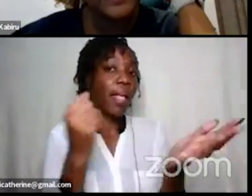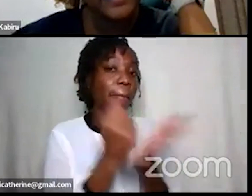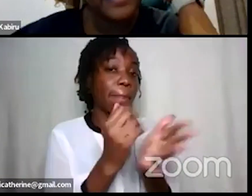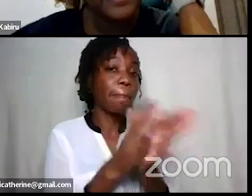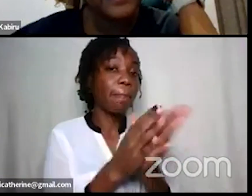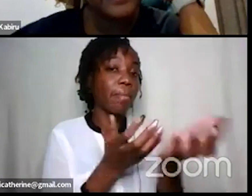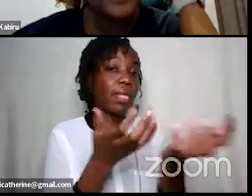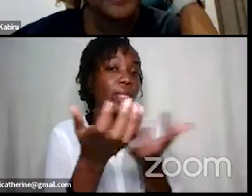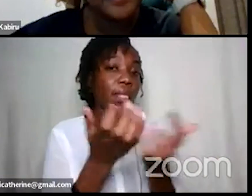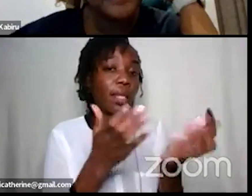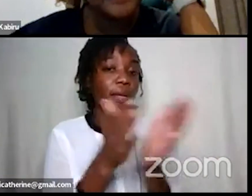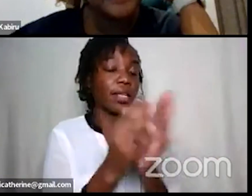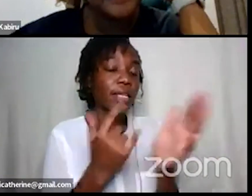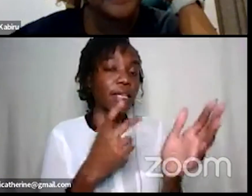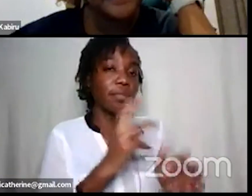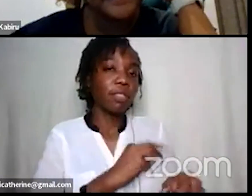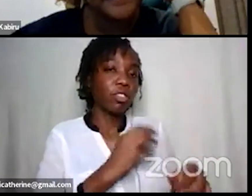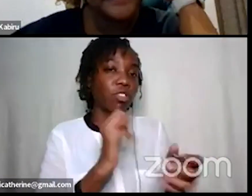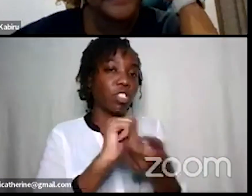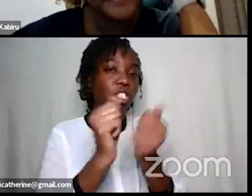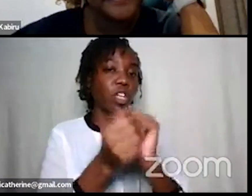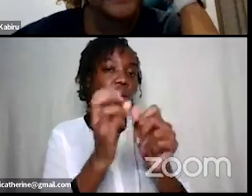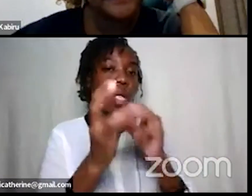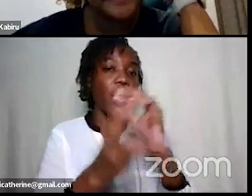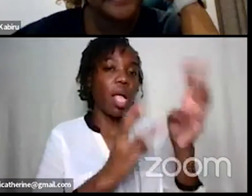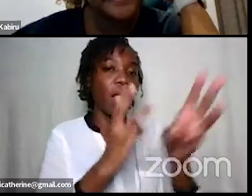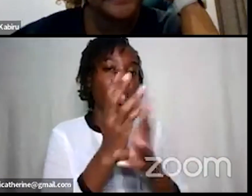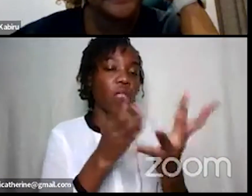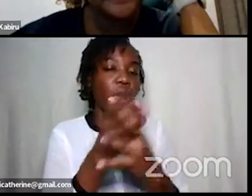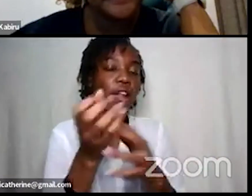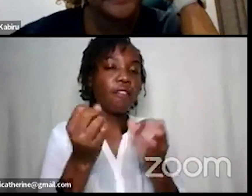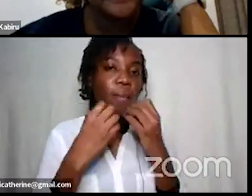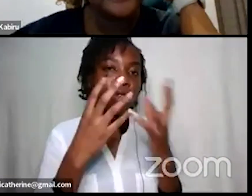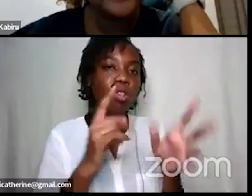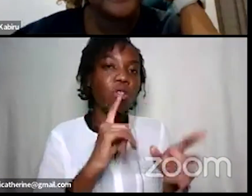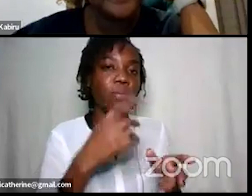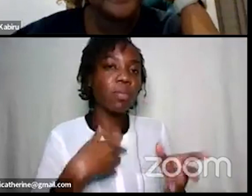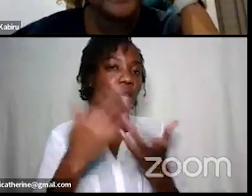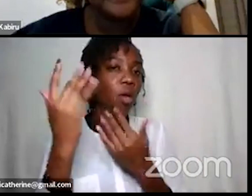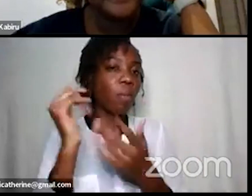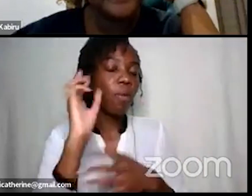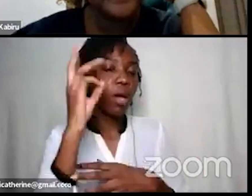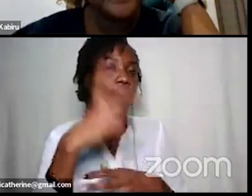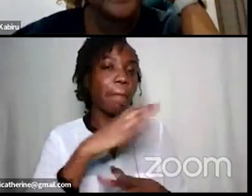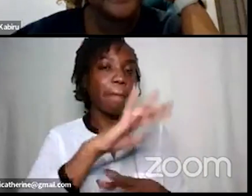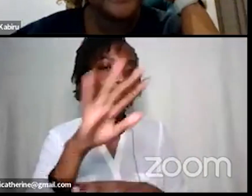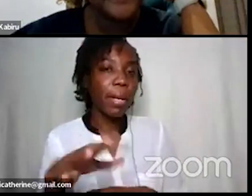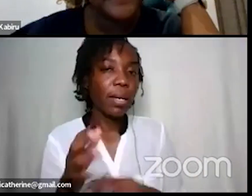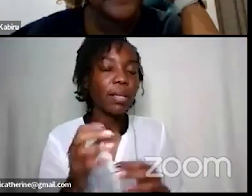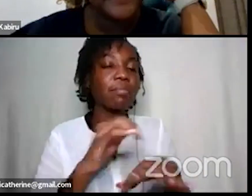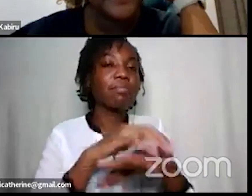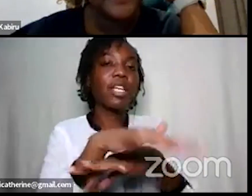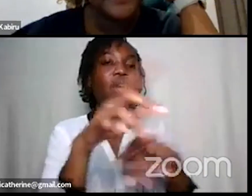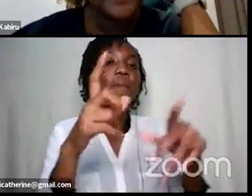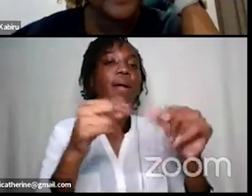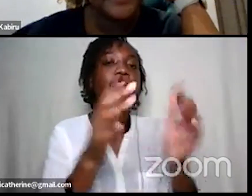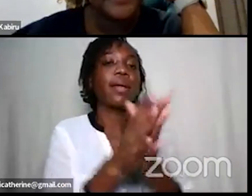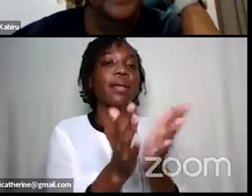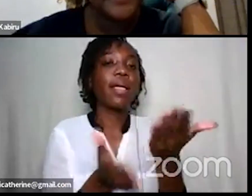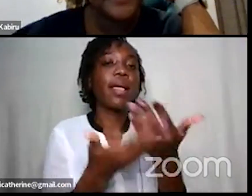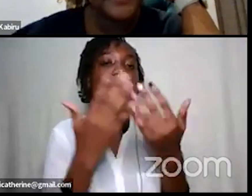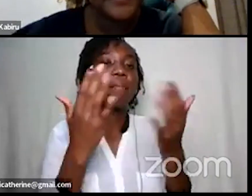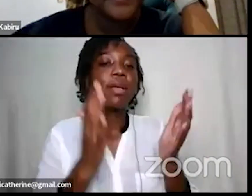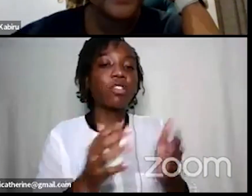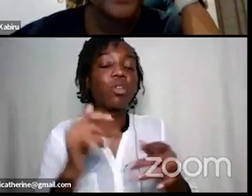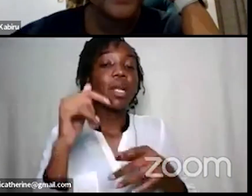are on a mission to change the world through information. So I hope that you can go and spread the word and just help somebody, especially in this